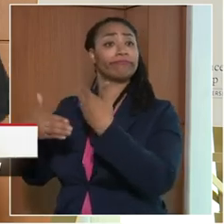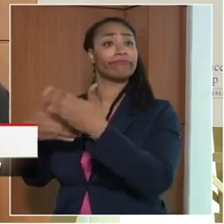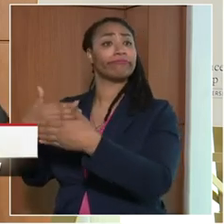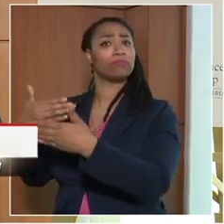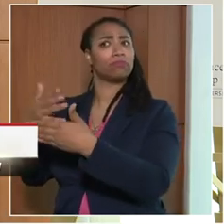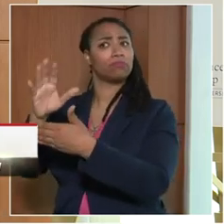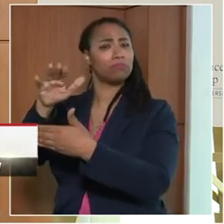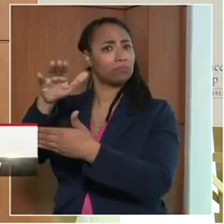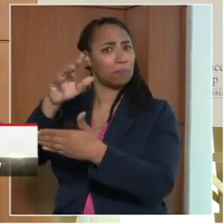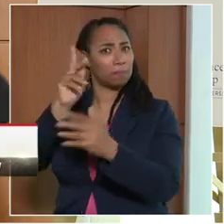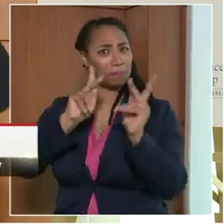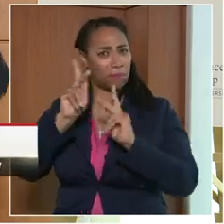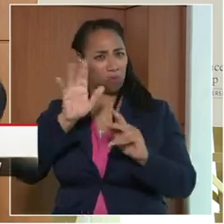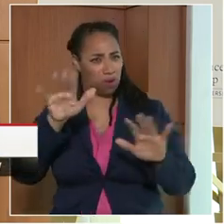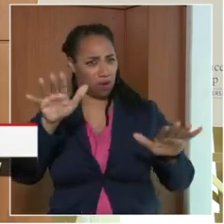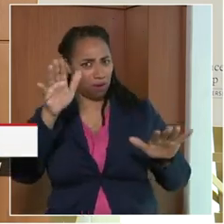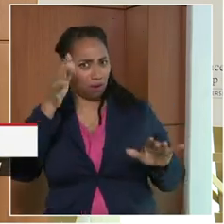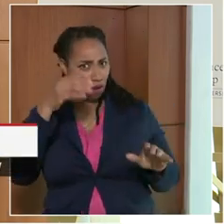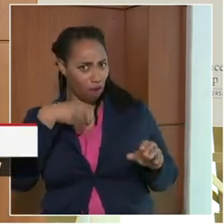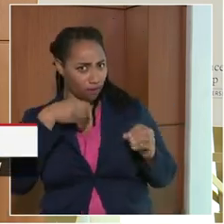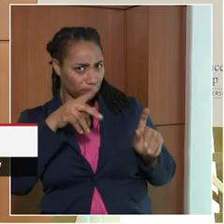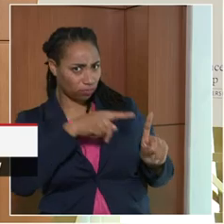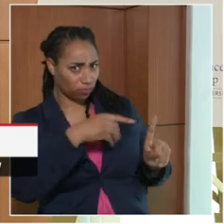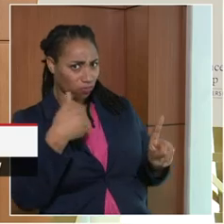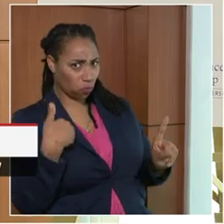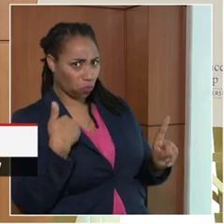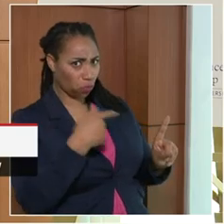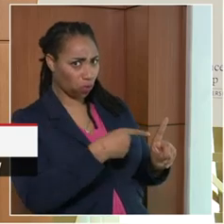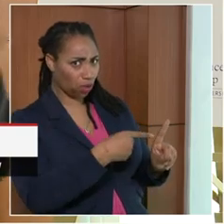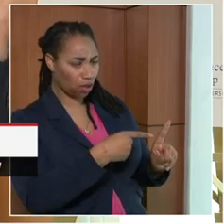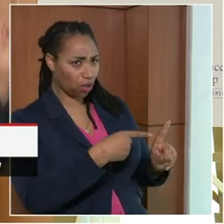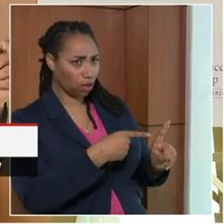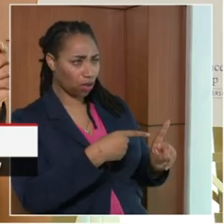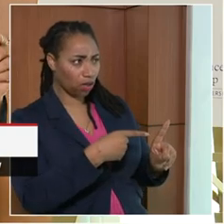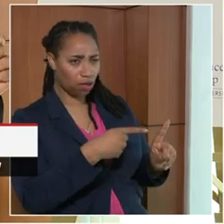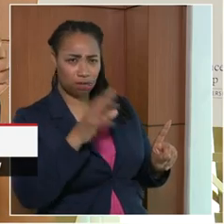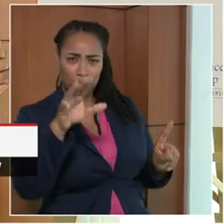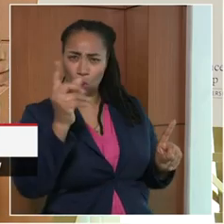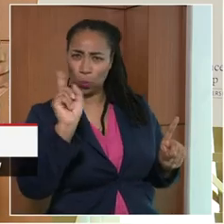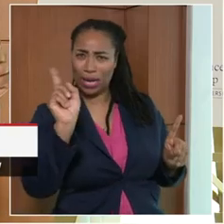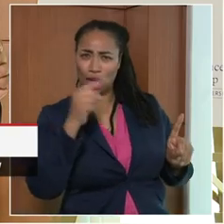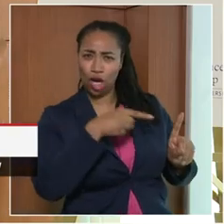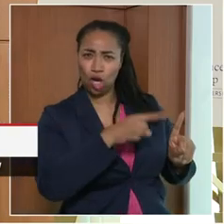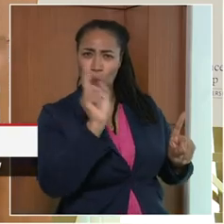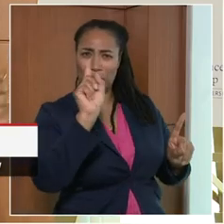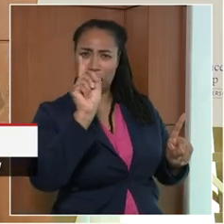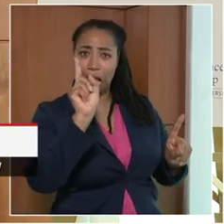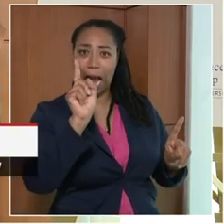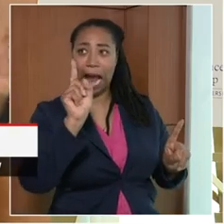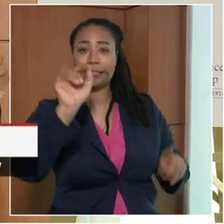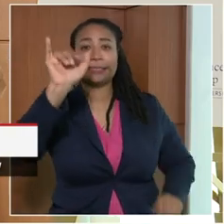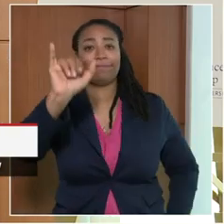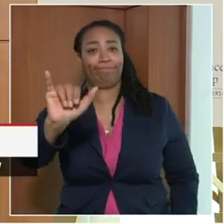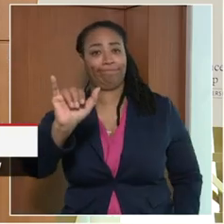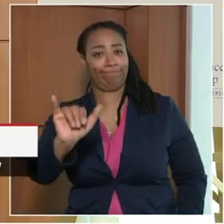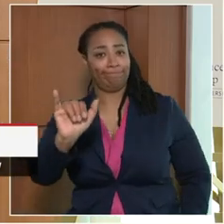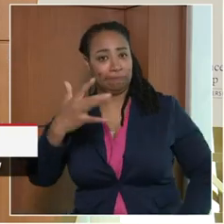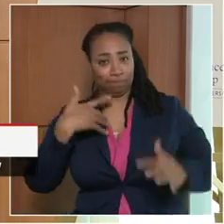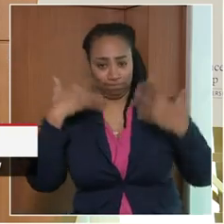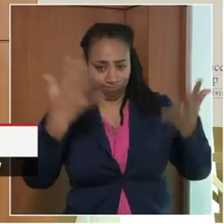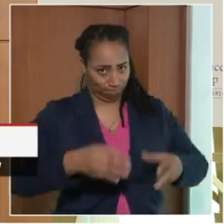so we have to be able to have a pipeline where that's not punished, but it's celebrated. And that's important.